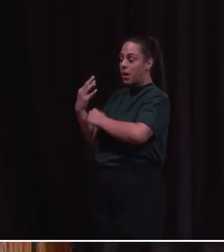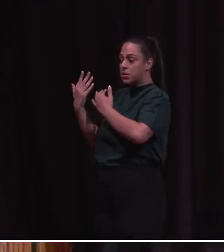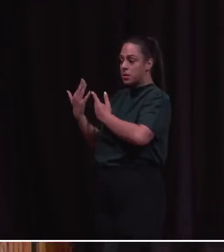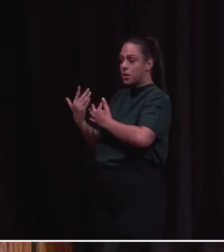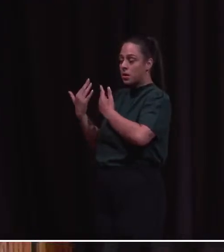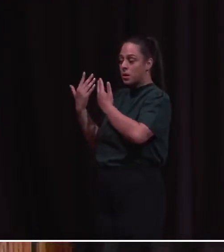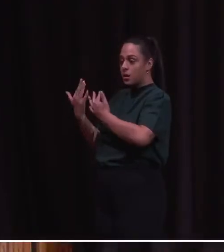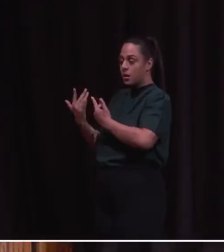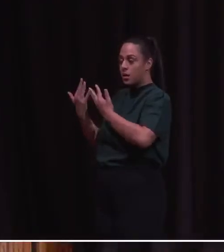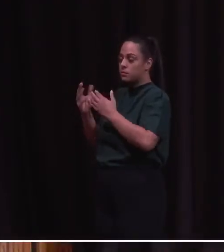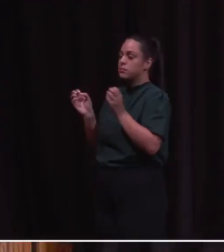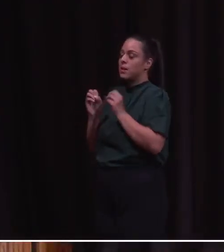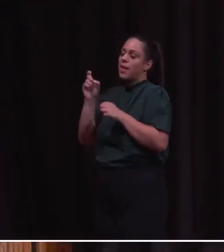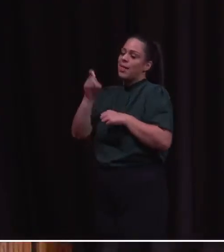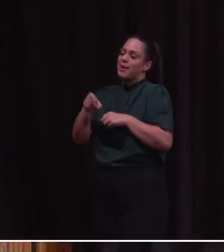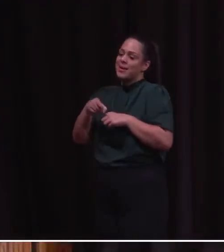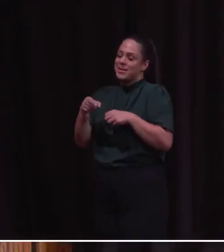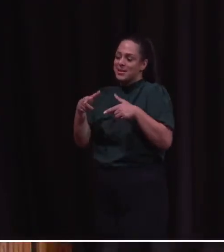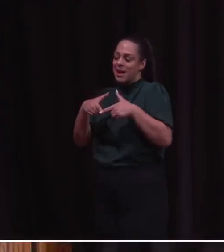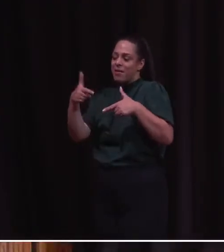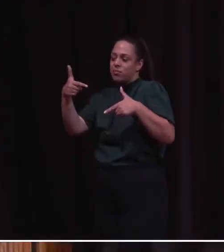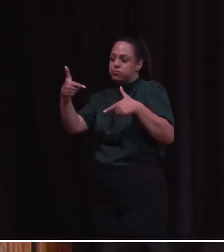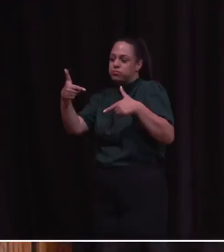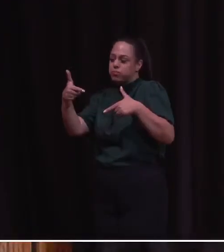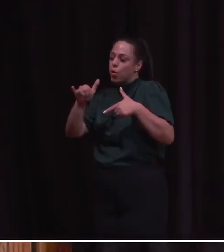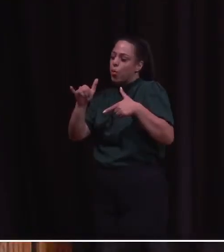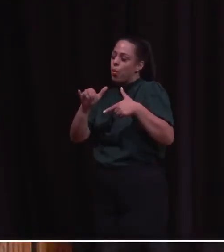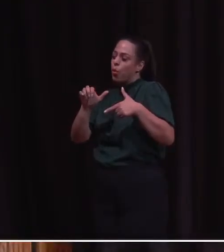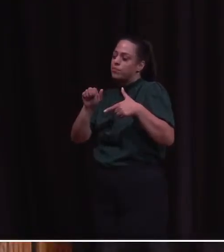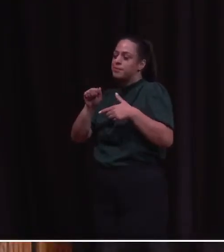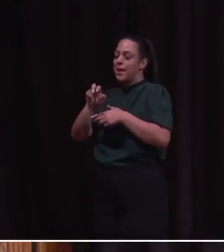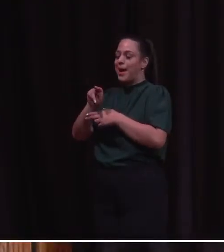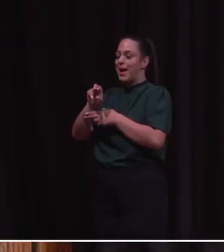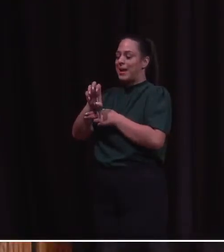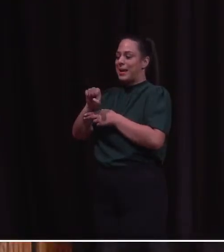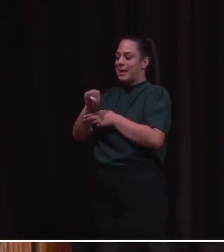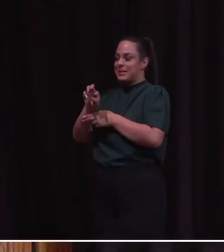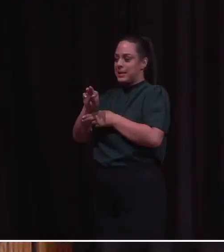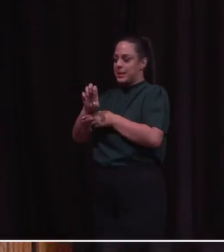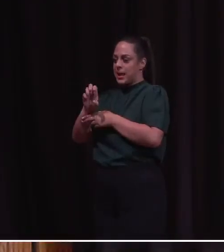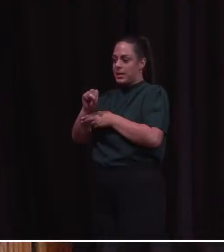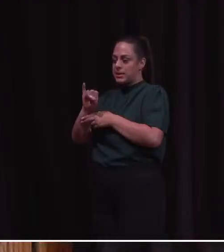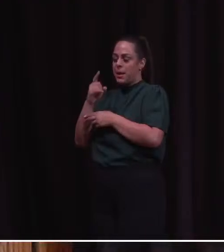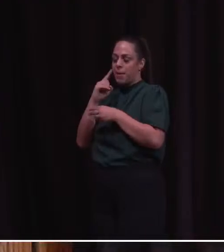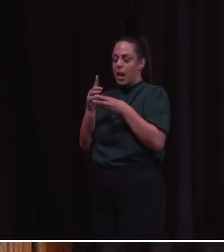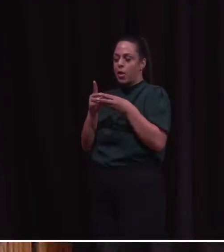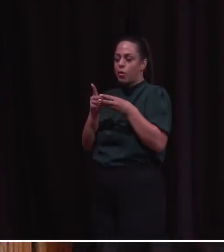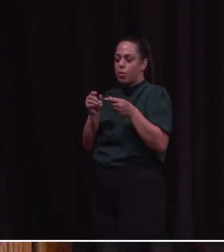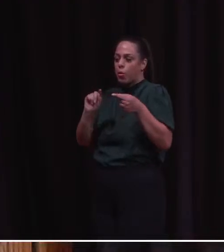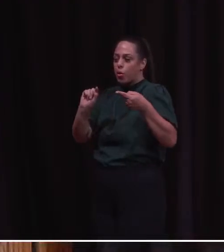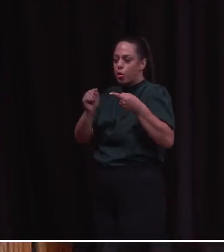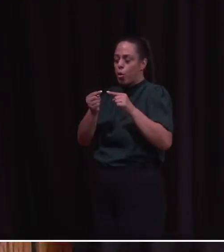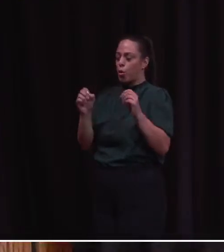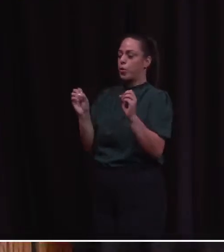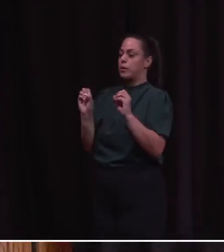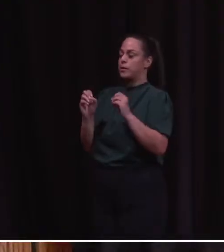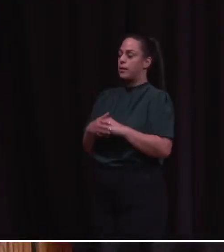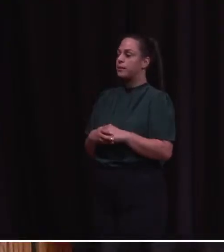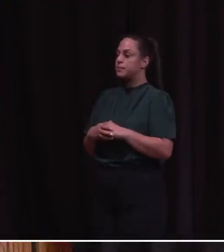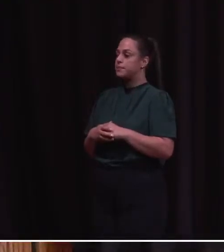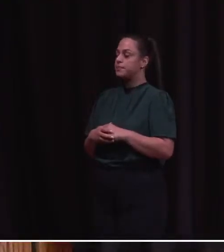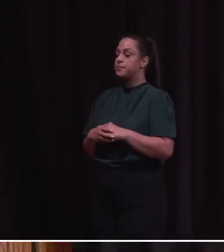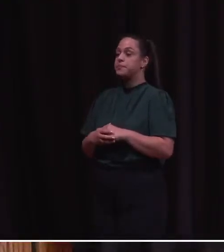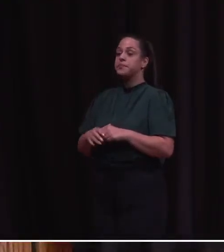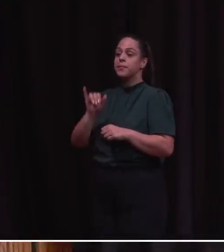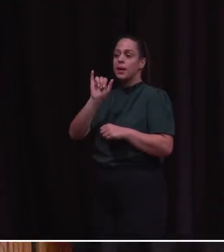Sims noted. End of quote. This should remove any doubts about why we must be scared of